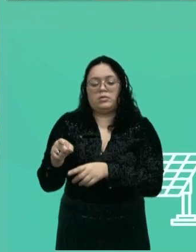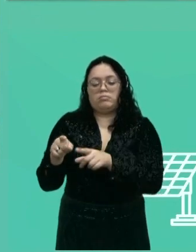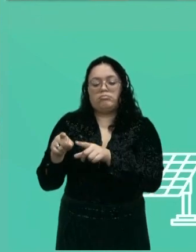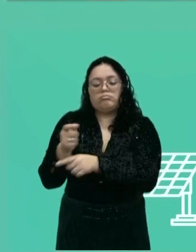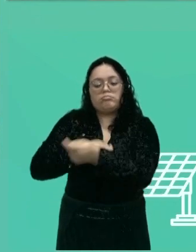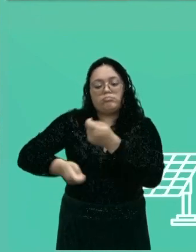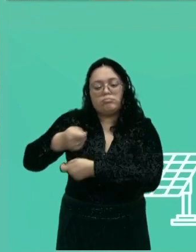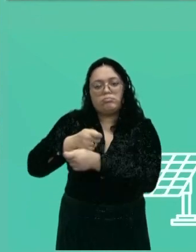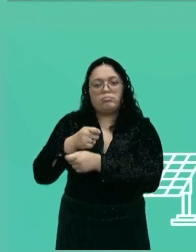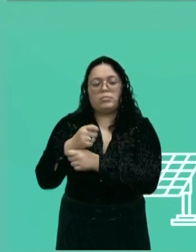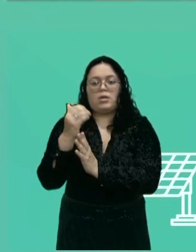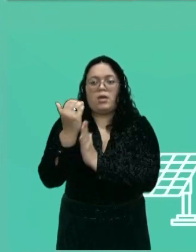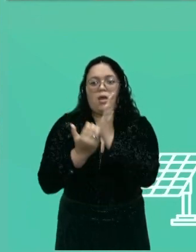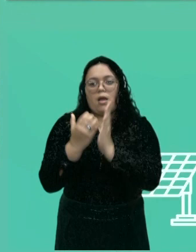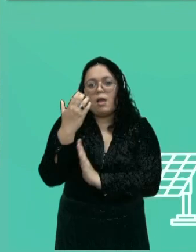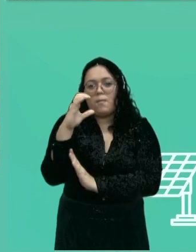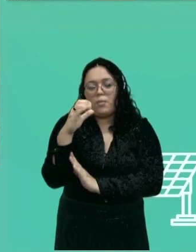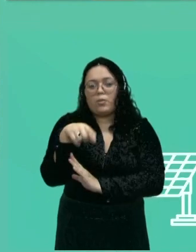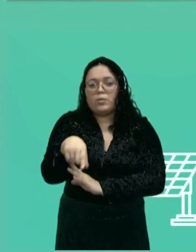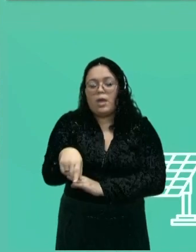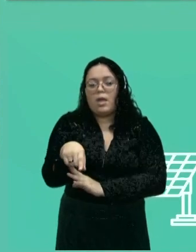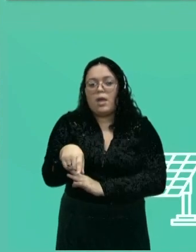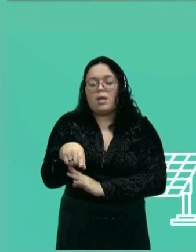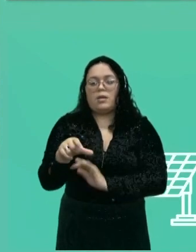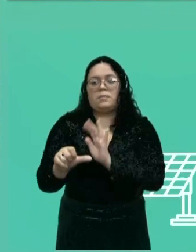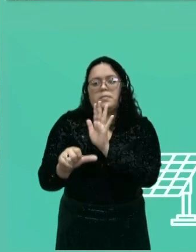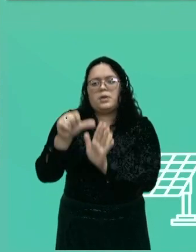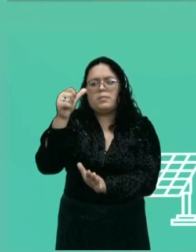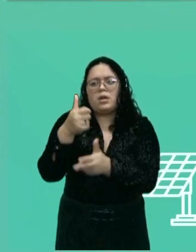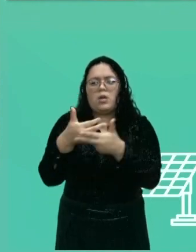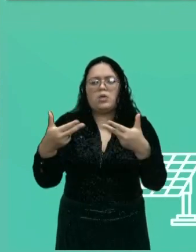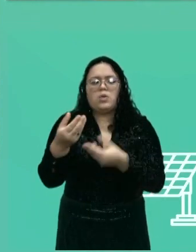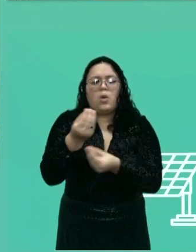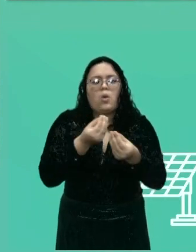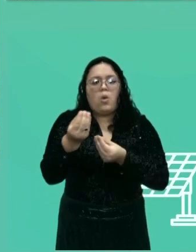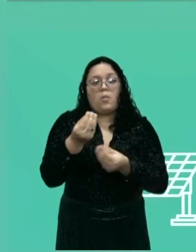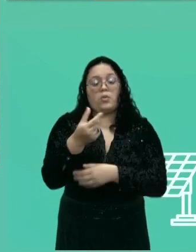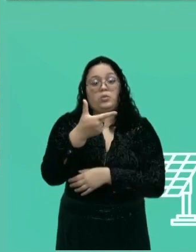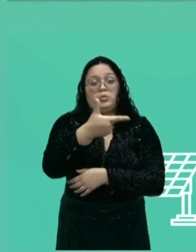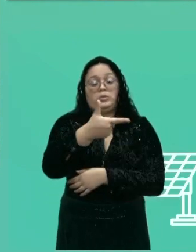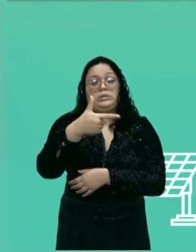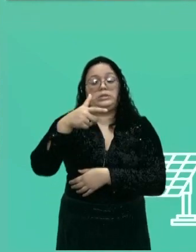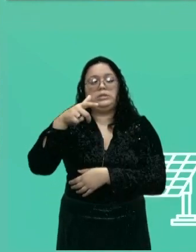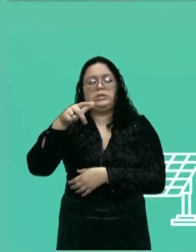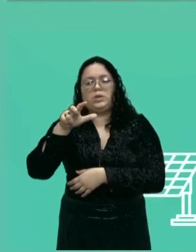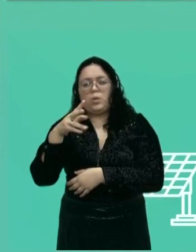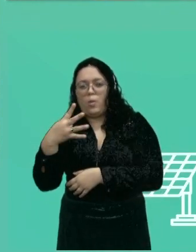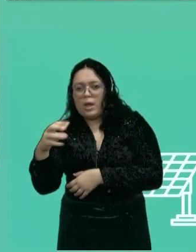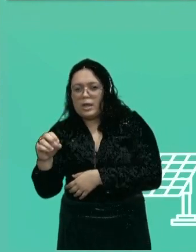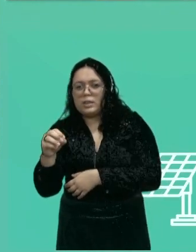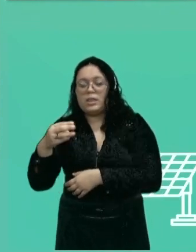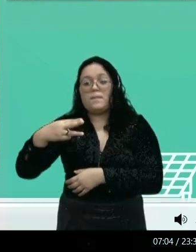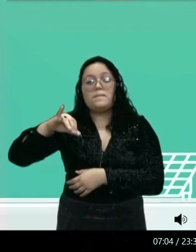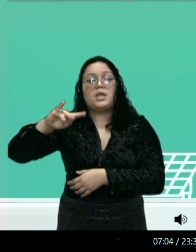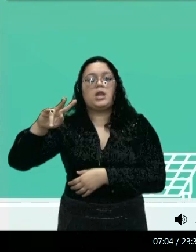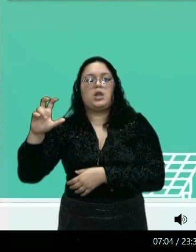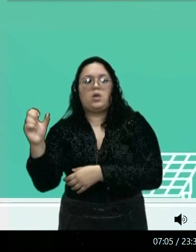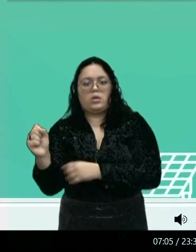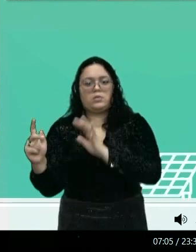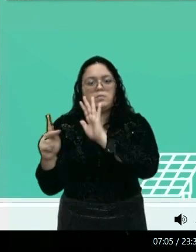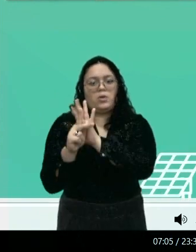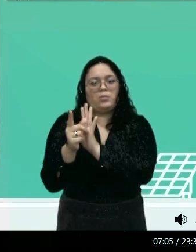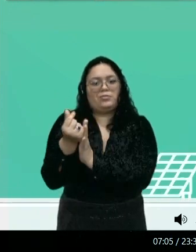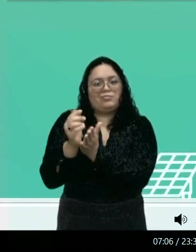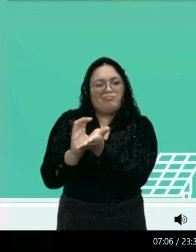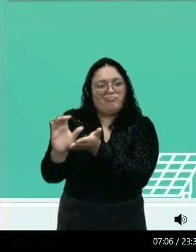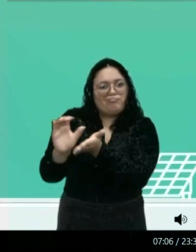one mentioned is the £240 million net zero hydrogen fund, which will be delivered between 2022 this